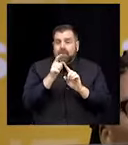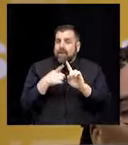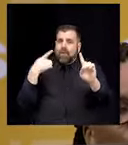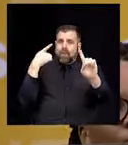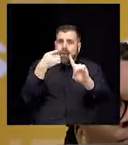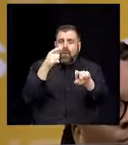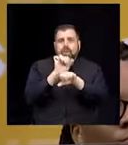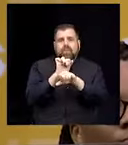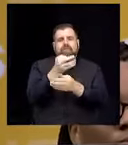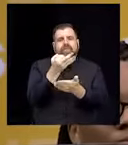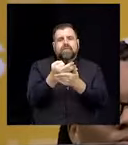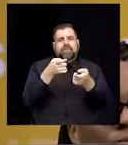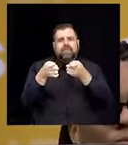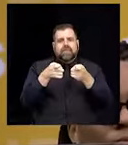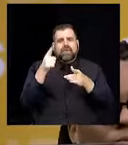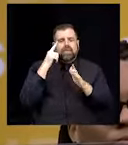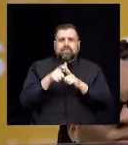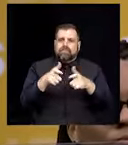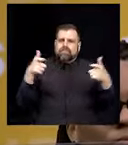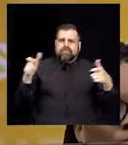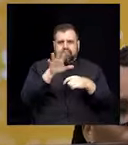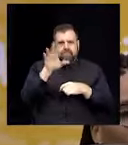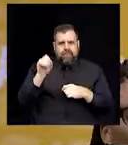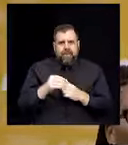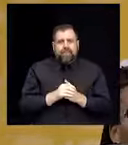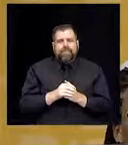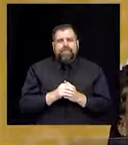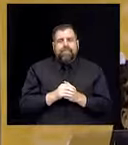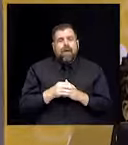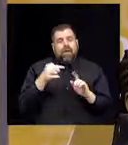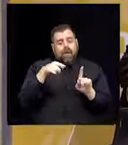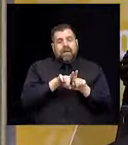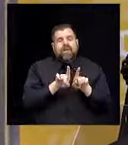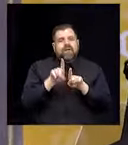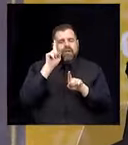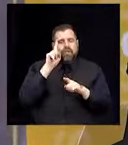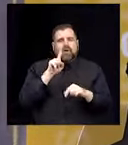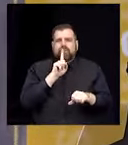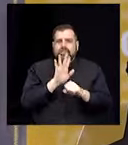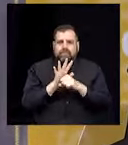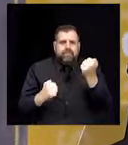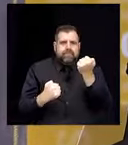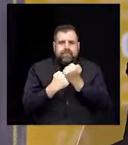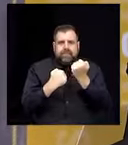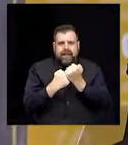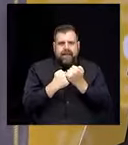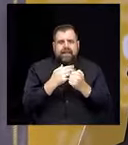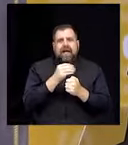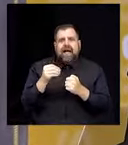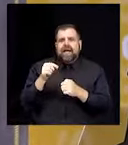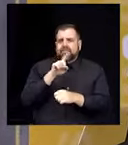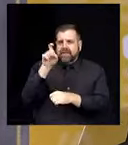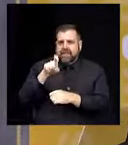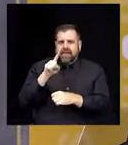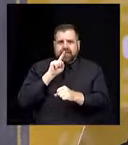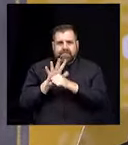a financial manager for a major company. And Innocencia will recite the Pledge of Allegiance and the Pledge to the Texas